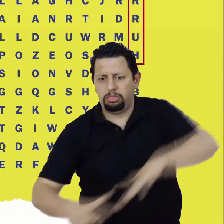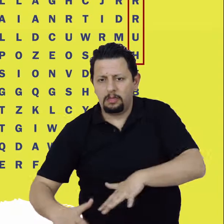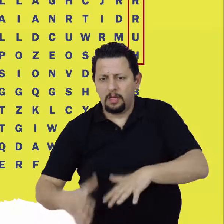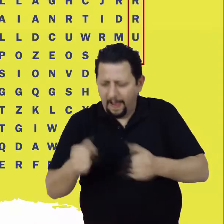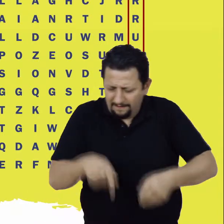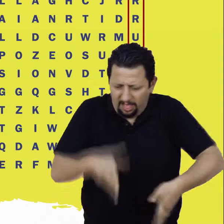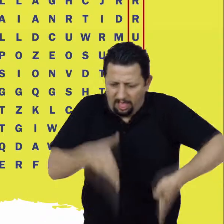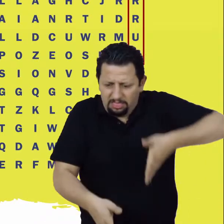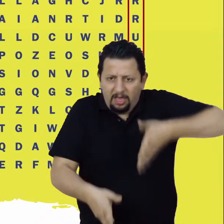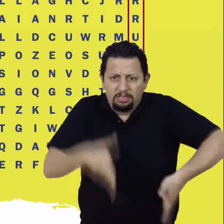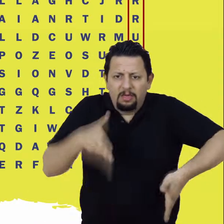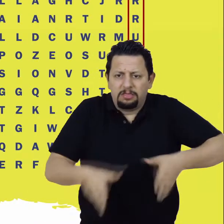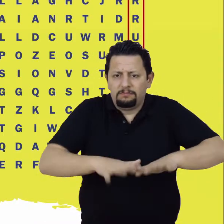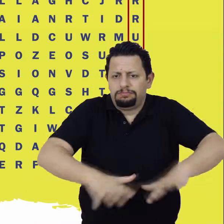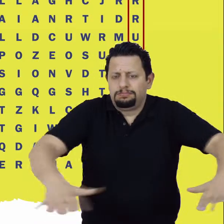Hurricane.